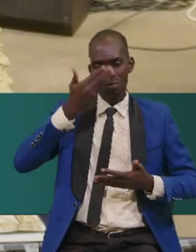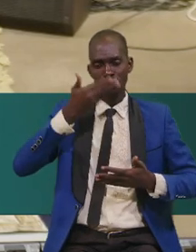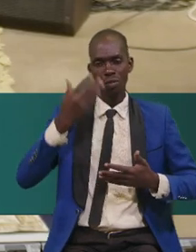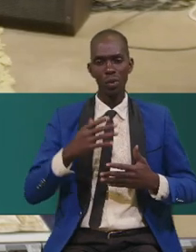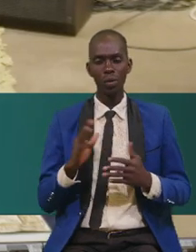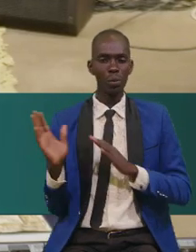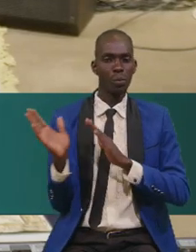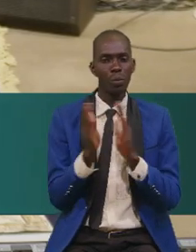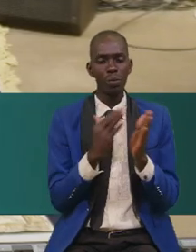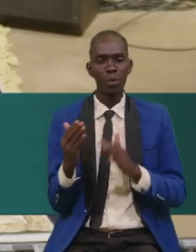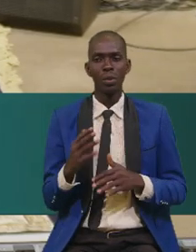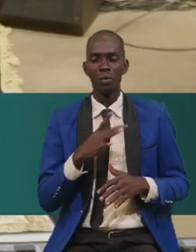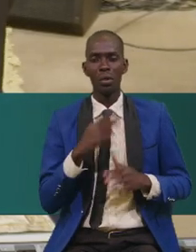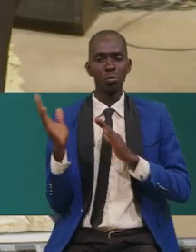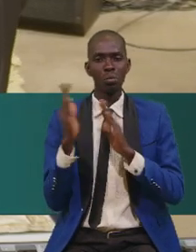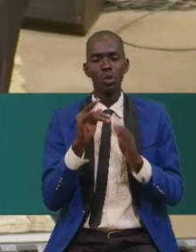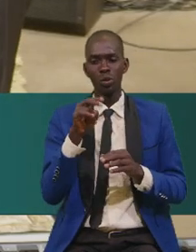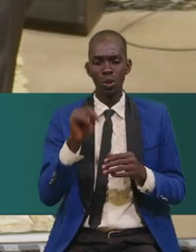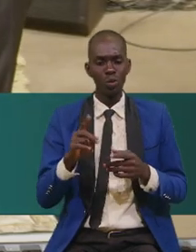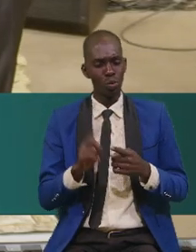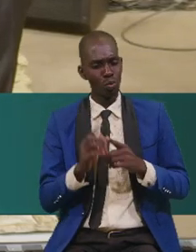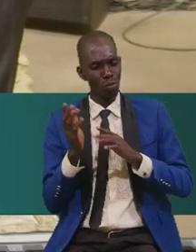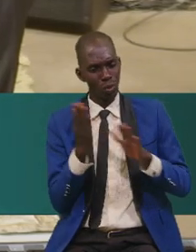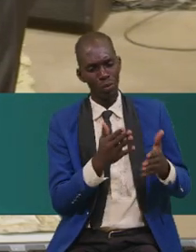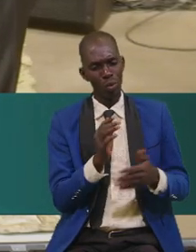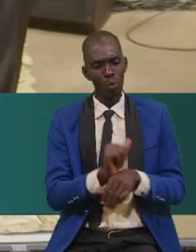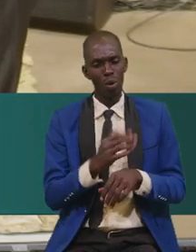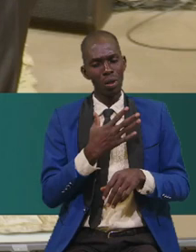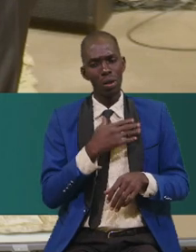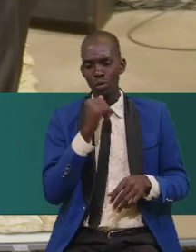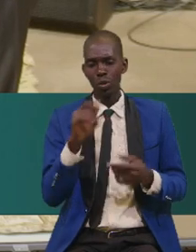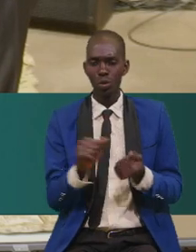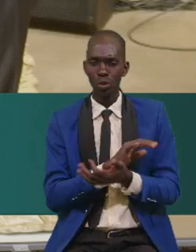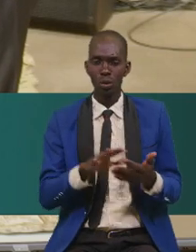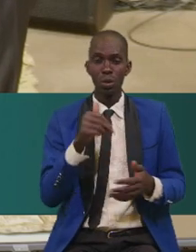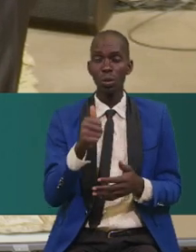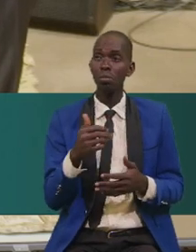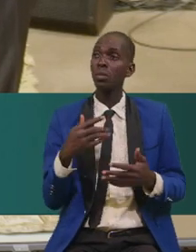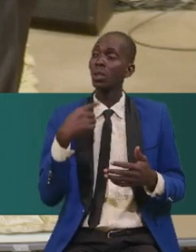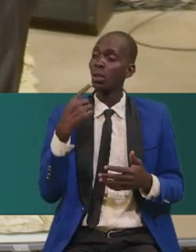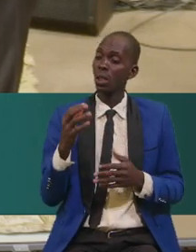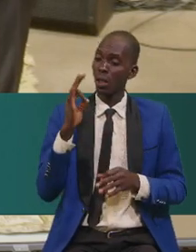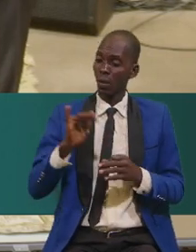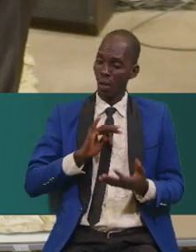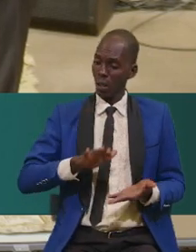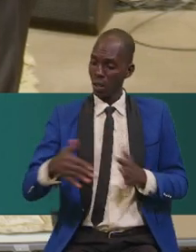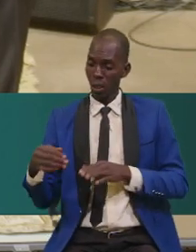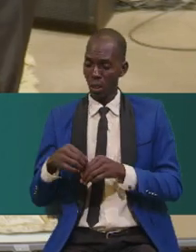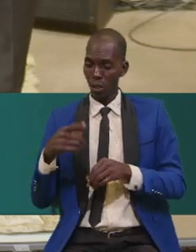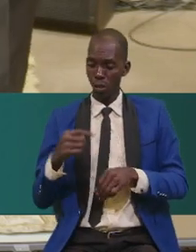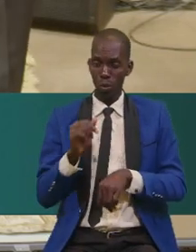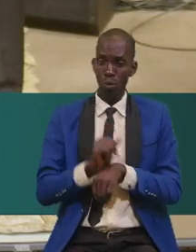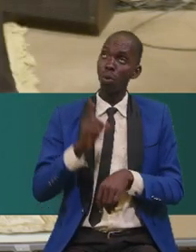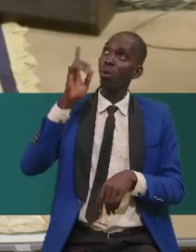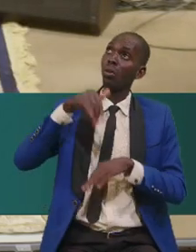destroy yourself. He says, if I die on the job the Lord had called me to, that the best way to